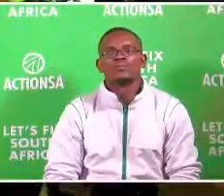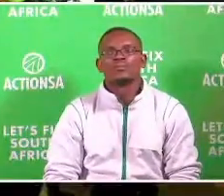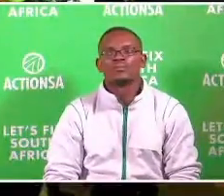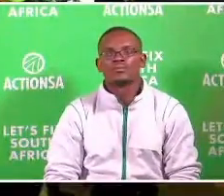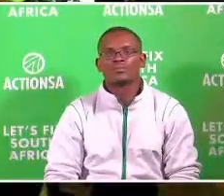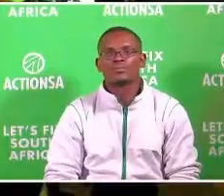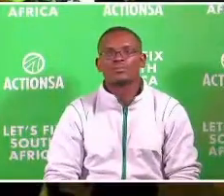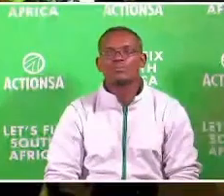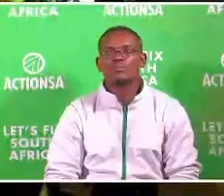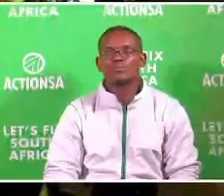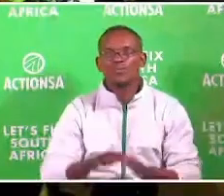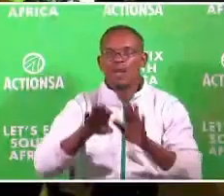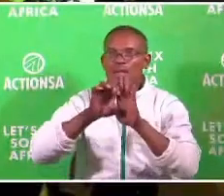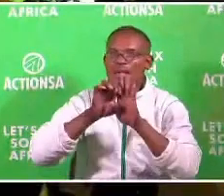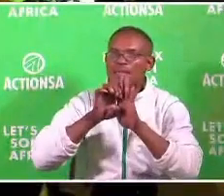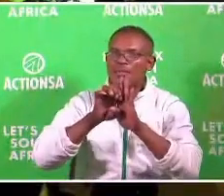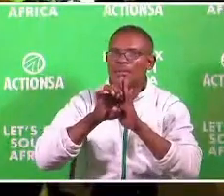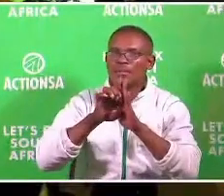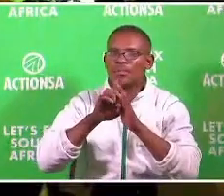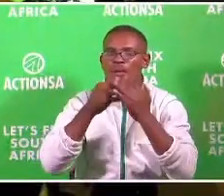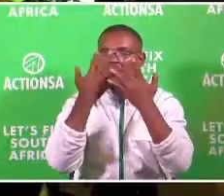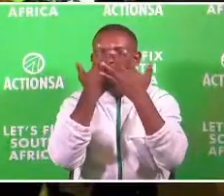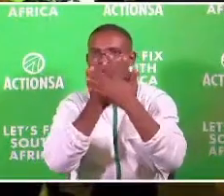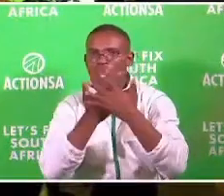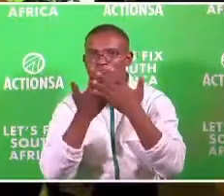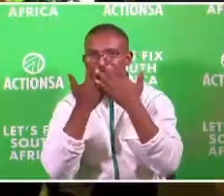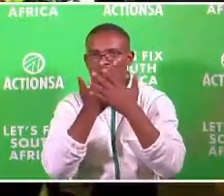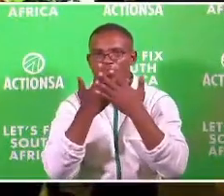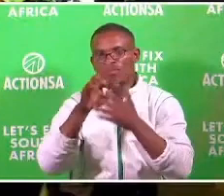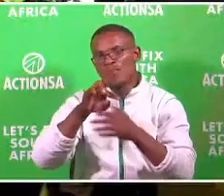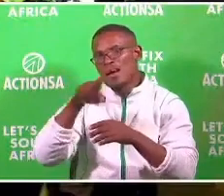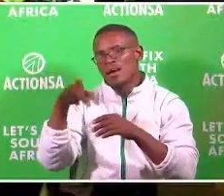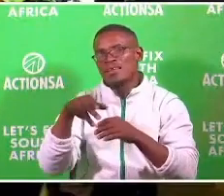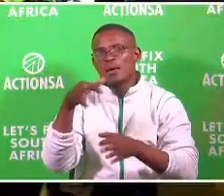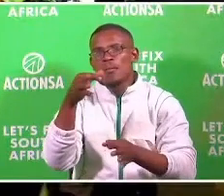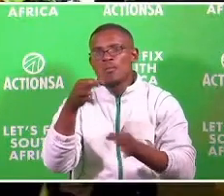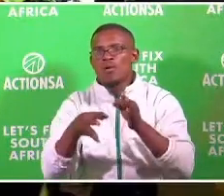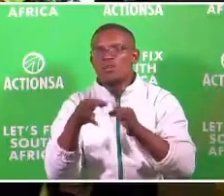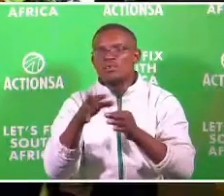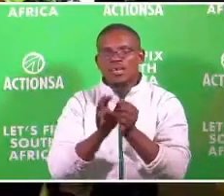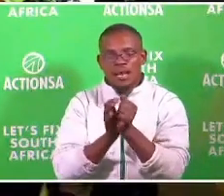We set an example of transparency for other